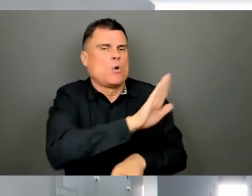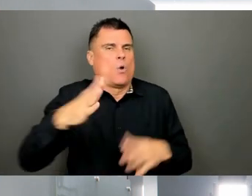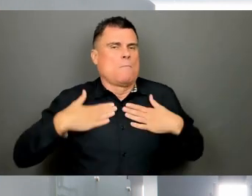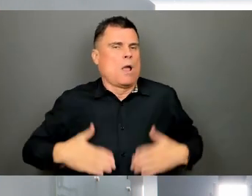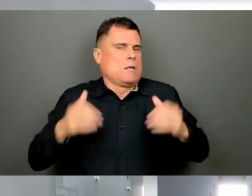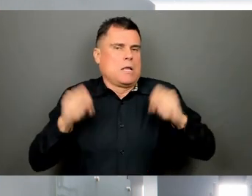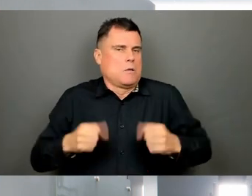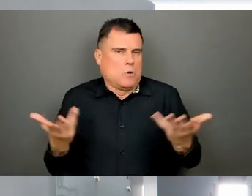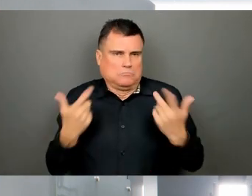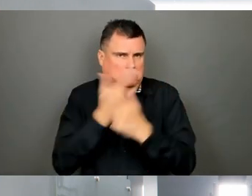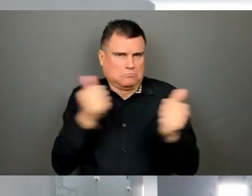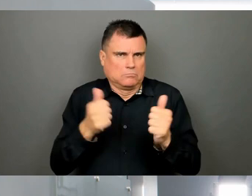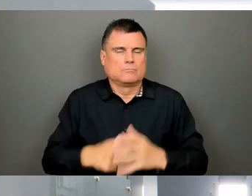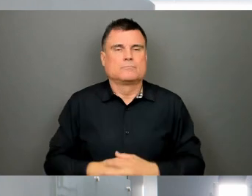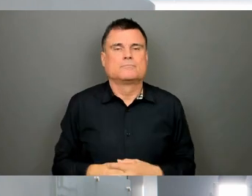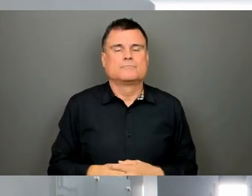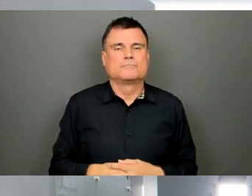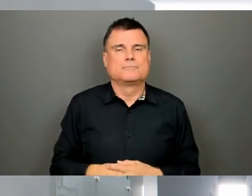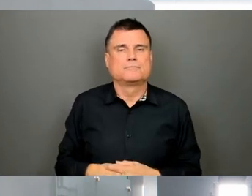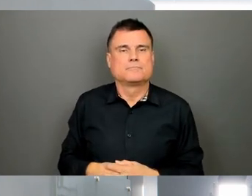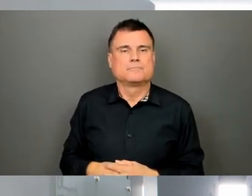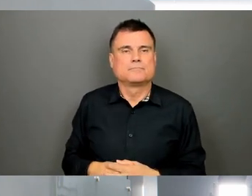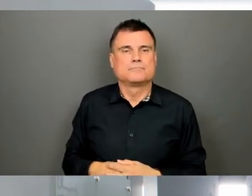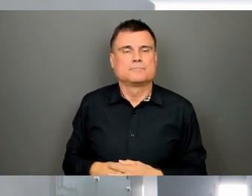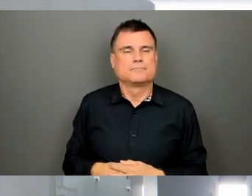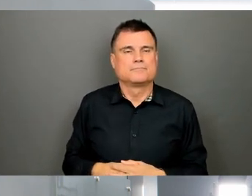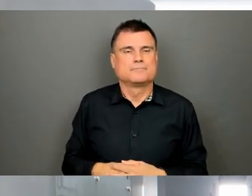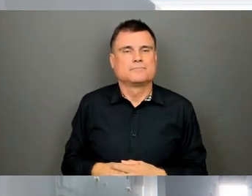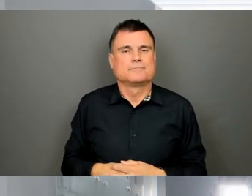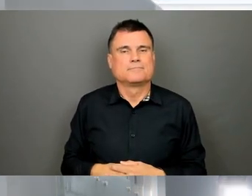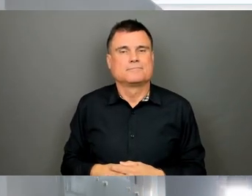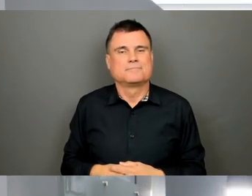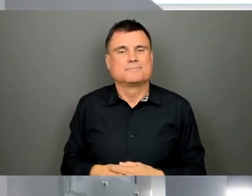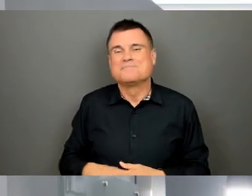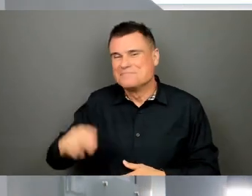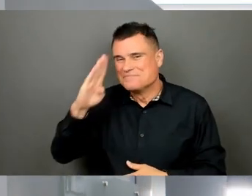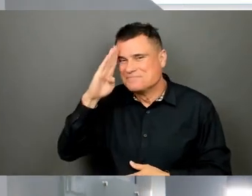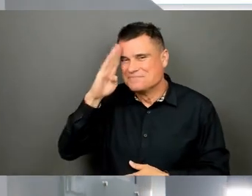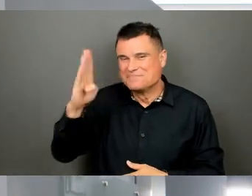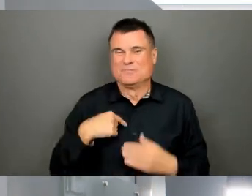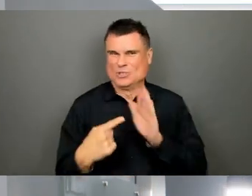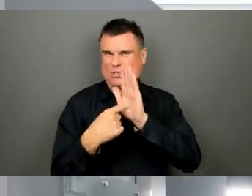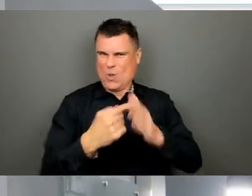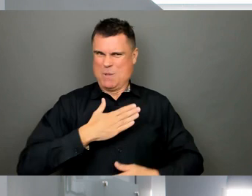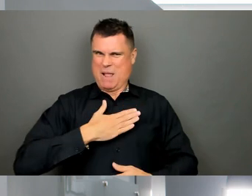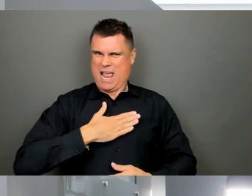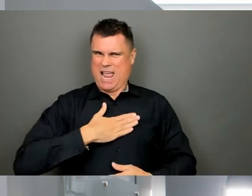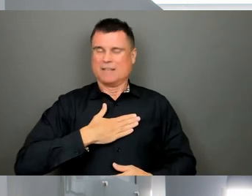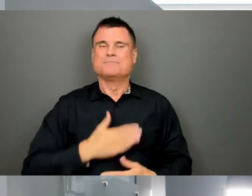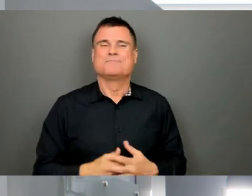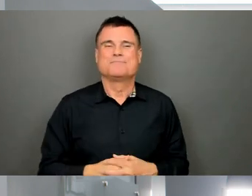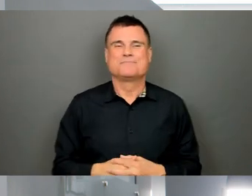6, 7, 8, hit, hit, hit, hit. Okay, I'm going to show you how I do